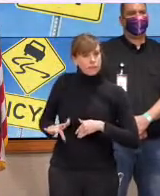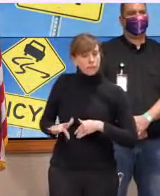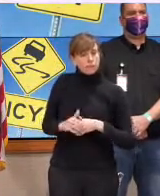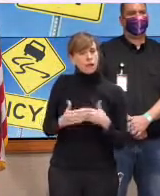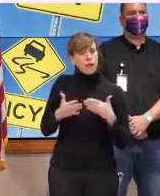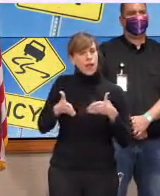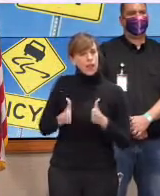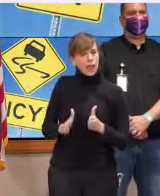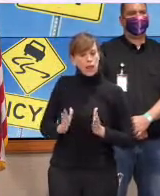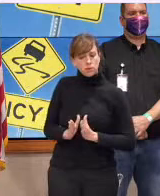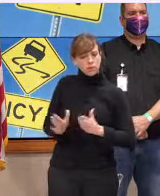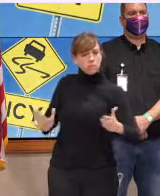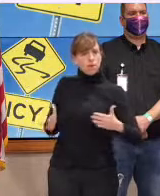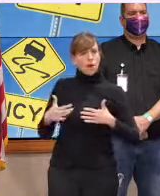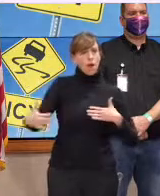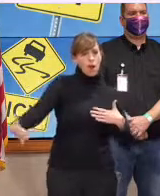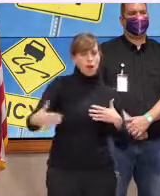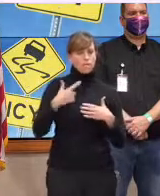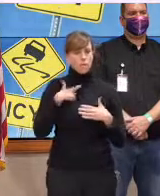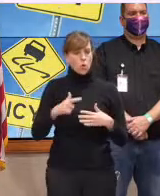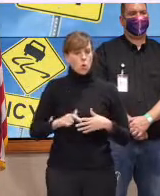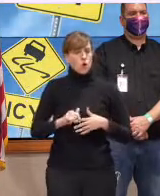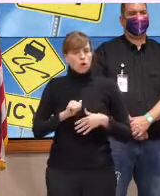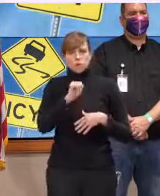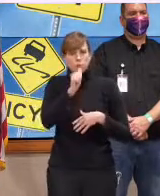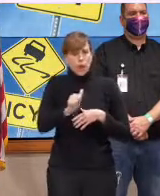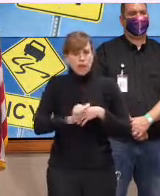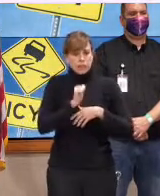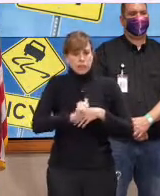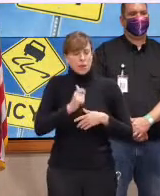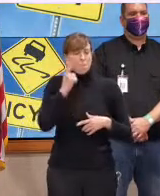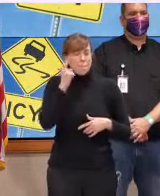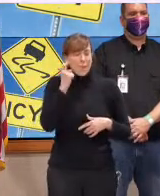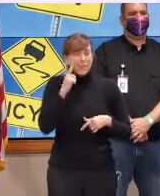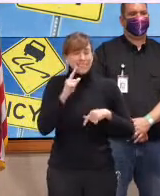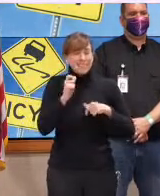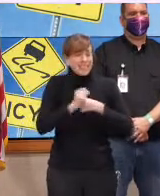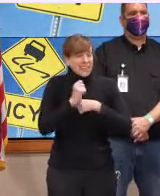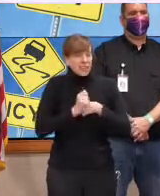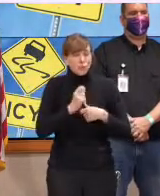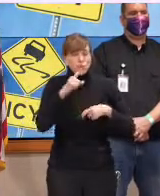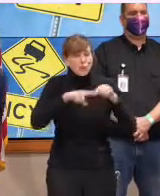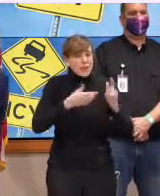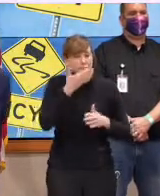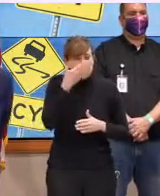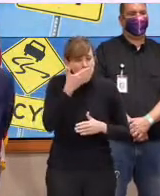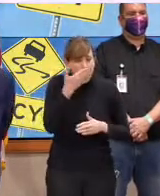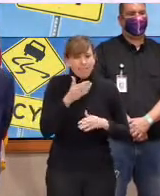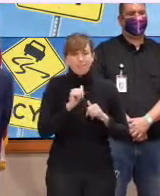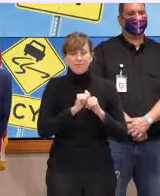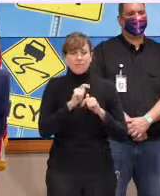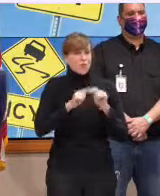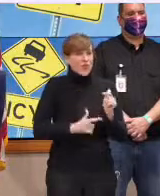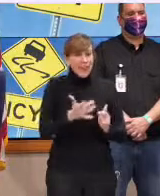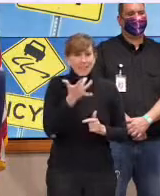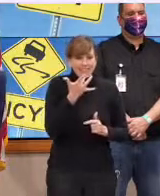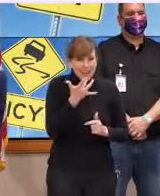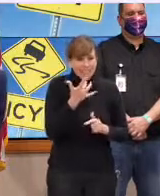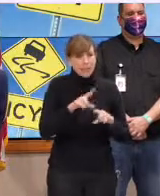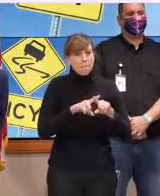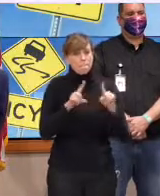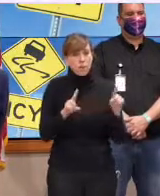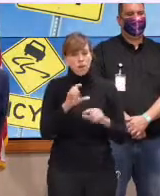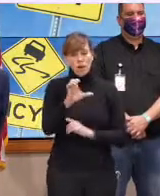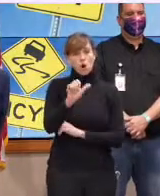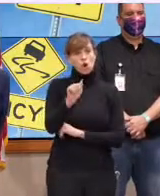monoxide is tasteless, it's odorless, and you can't see it, okay? But it's important to understand that it is